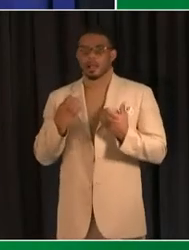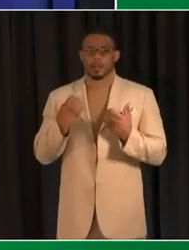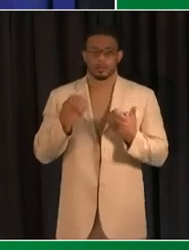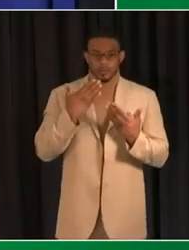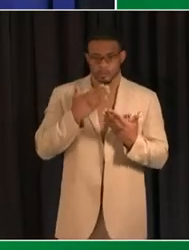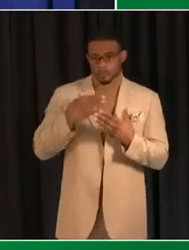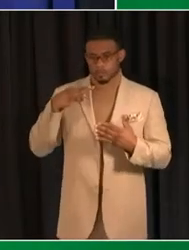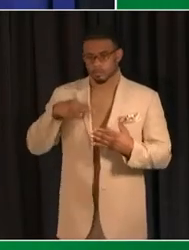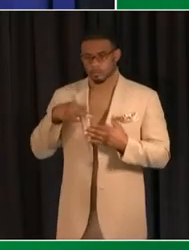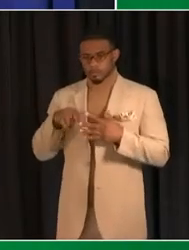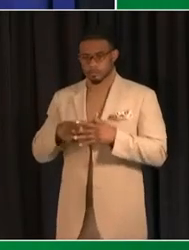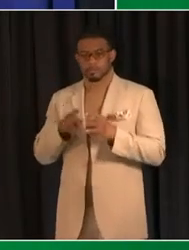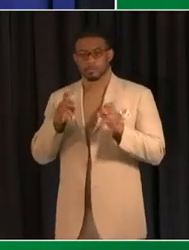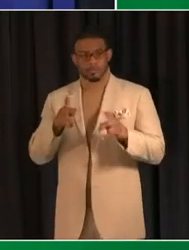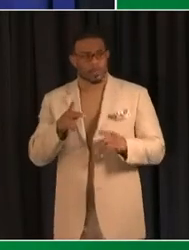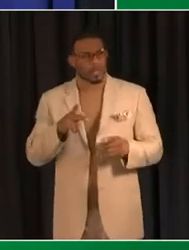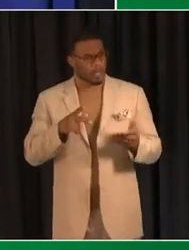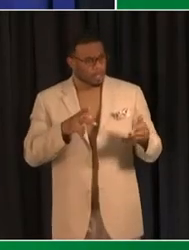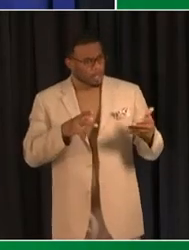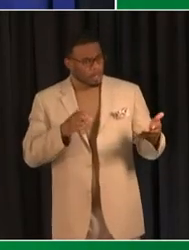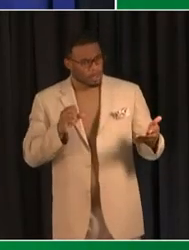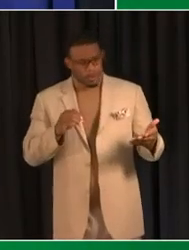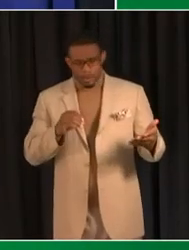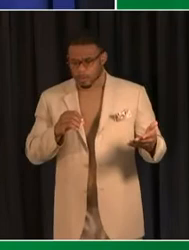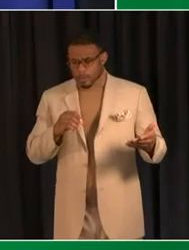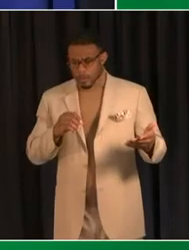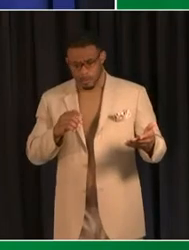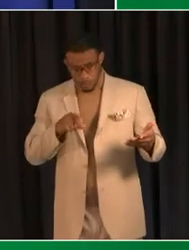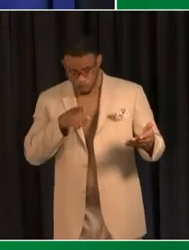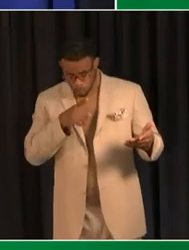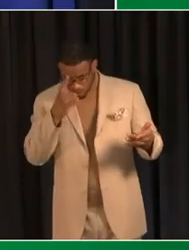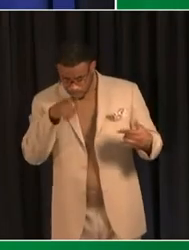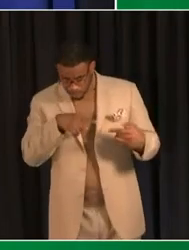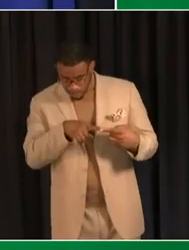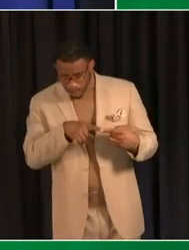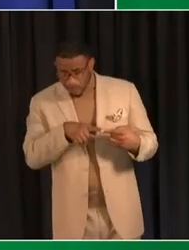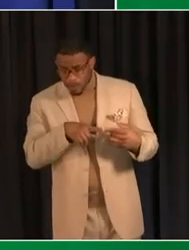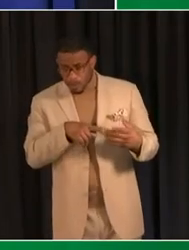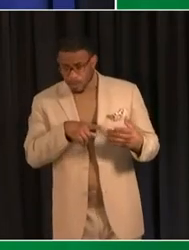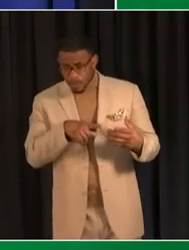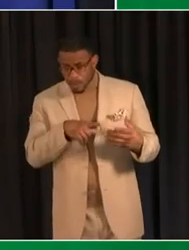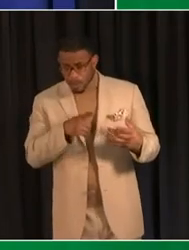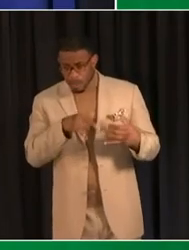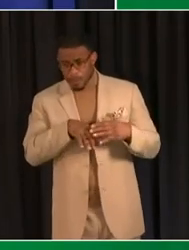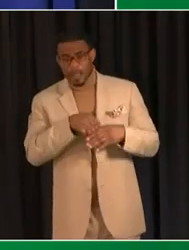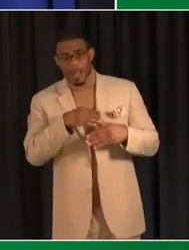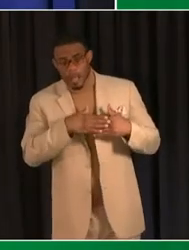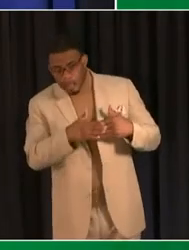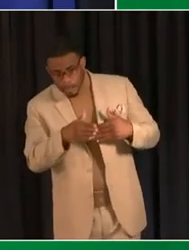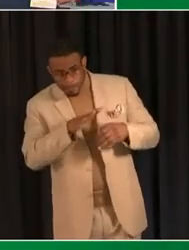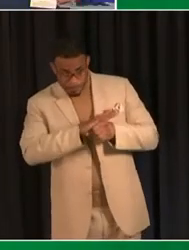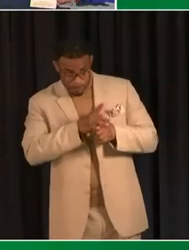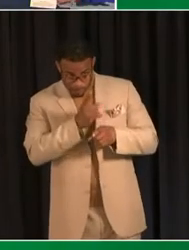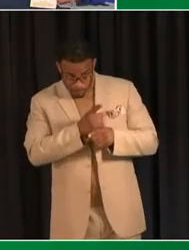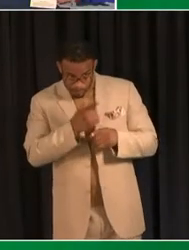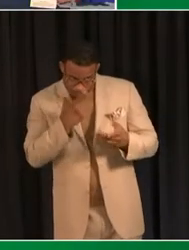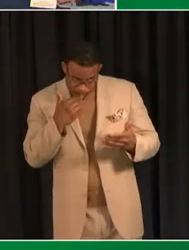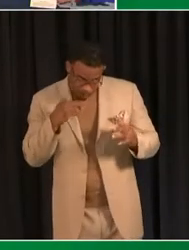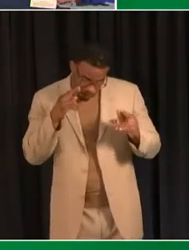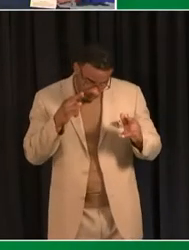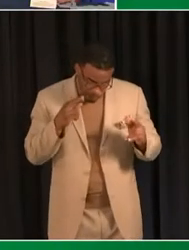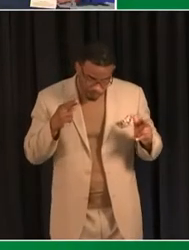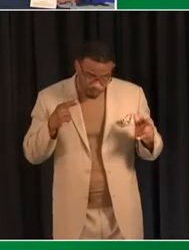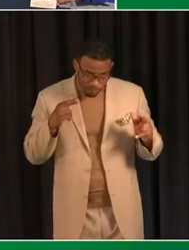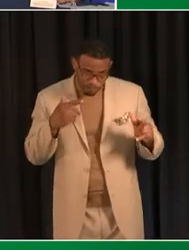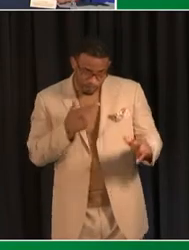and wellness initiative. Okay. And so when you think about coming out of the pandemic, right? Because we